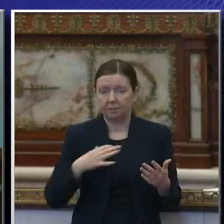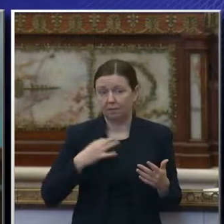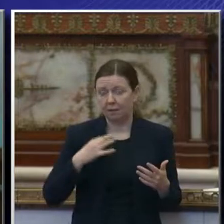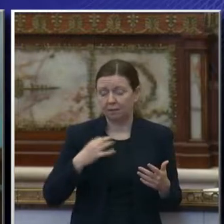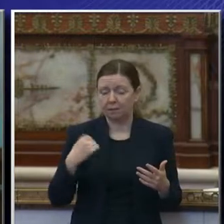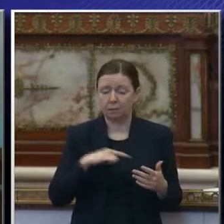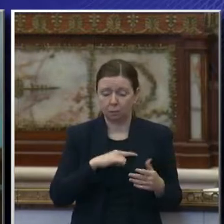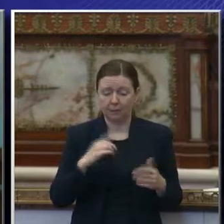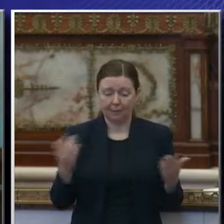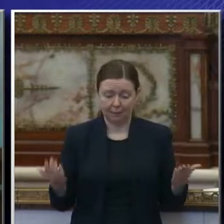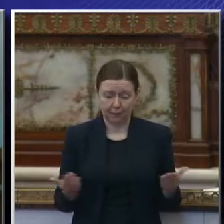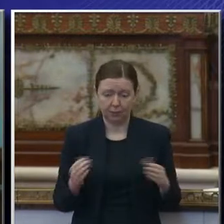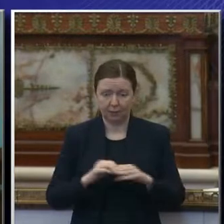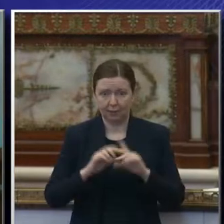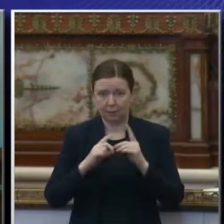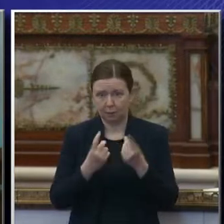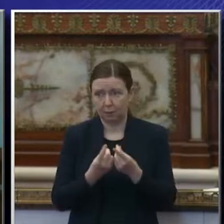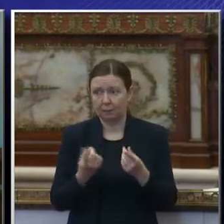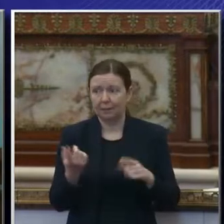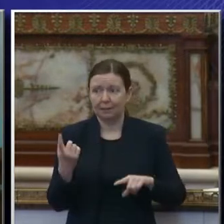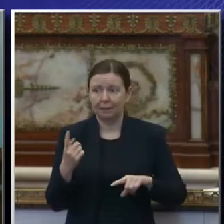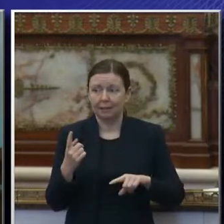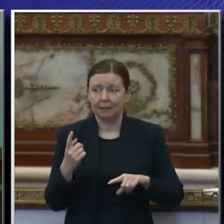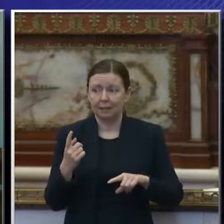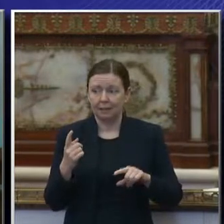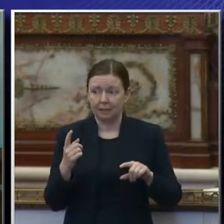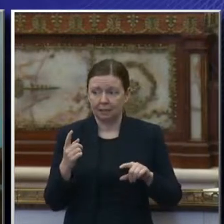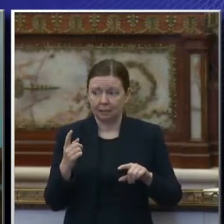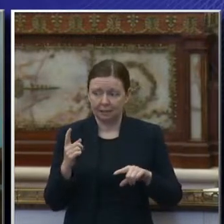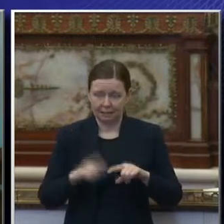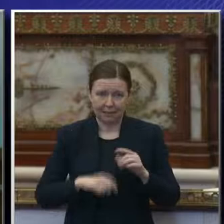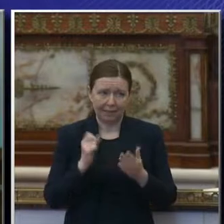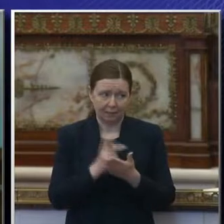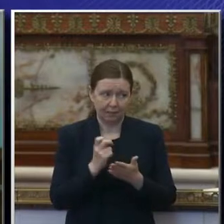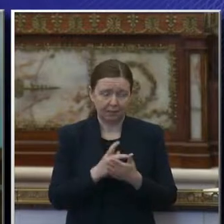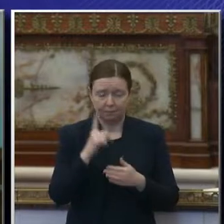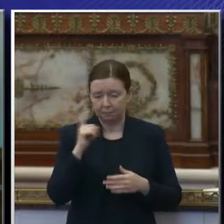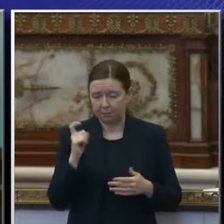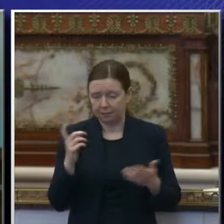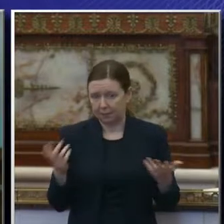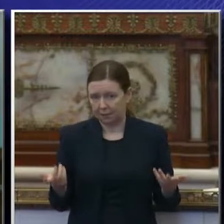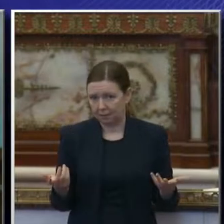Commerce can't verify the information because it is